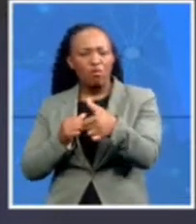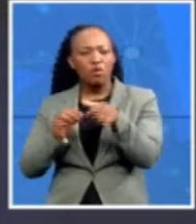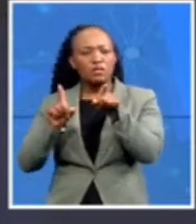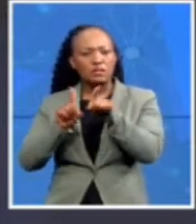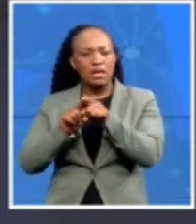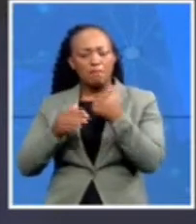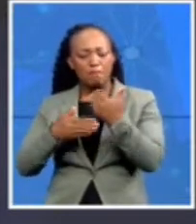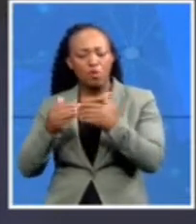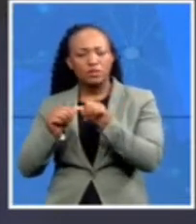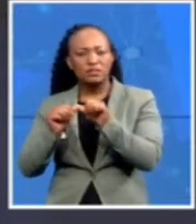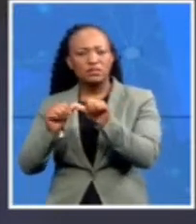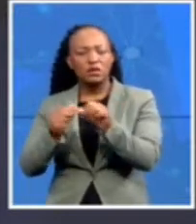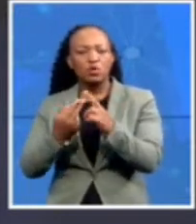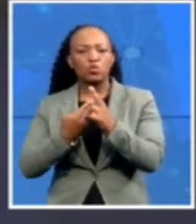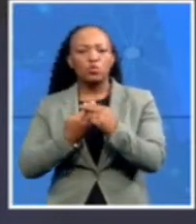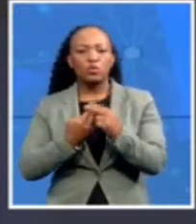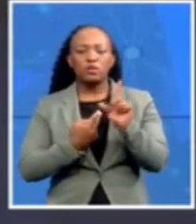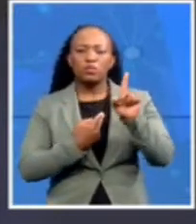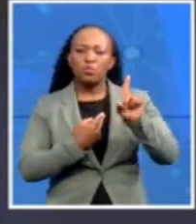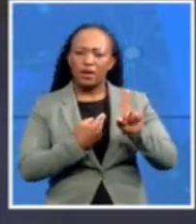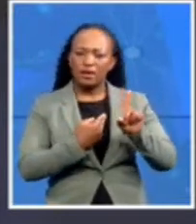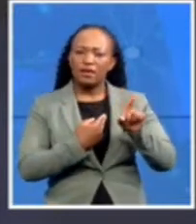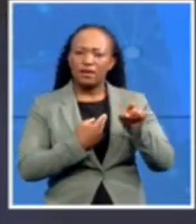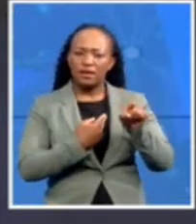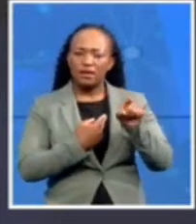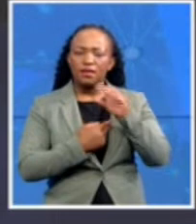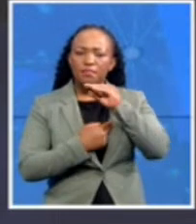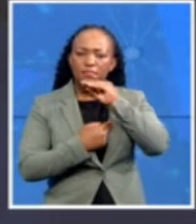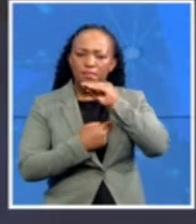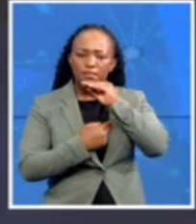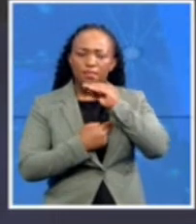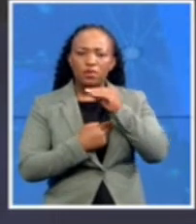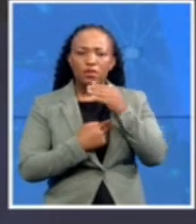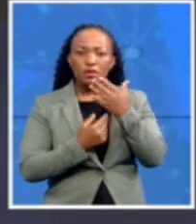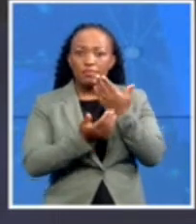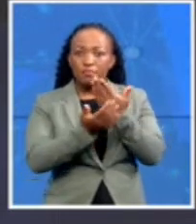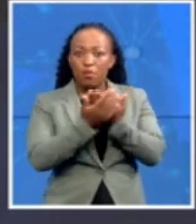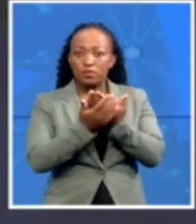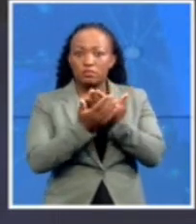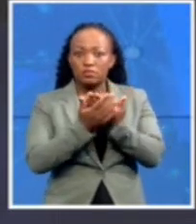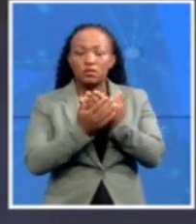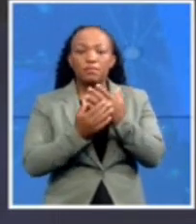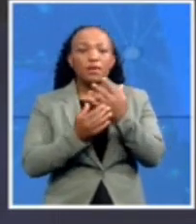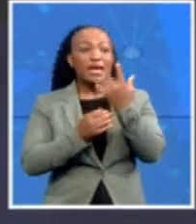meaning that we're going to have this outage for the whole of next year?